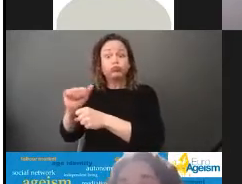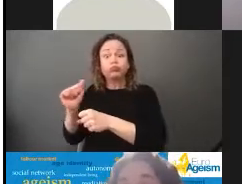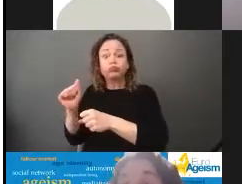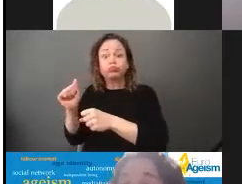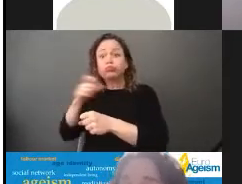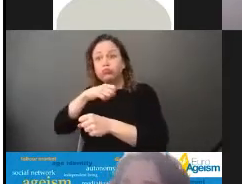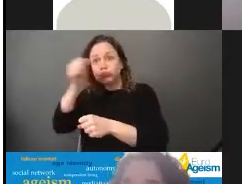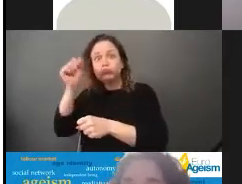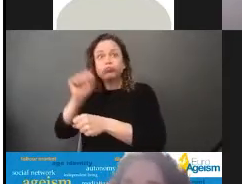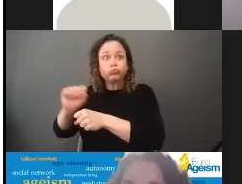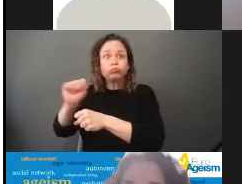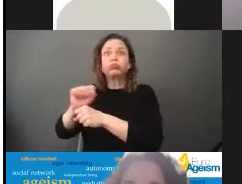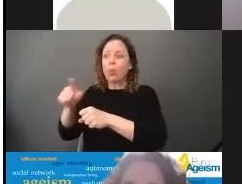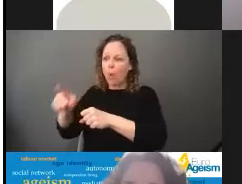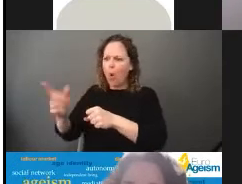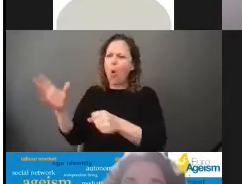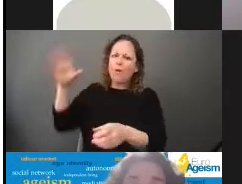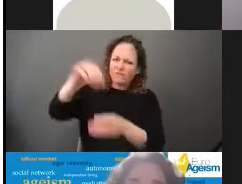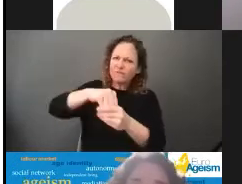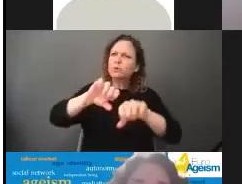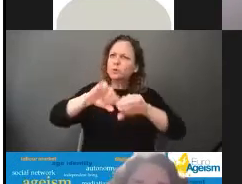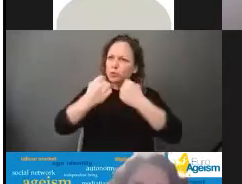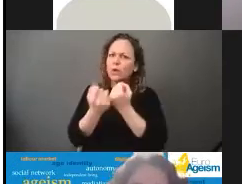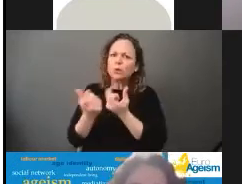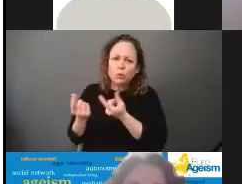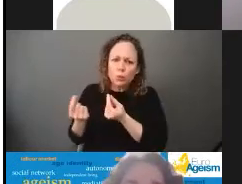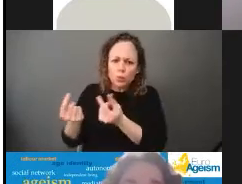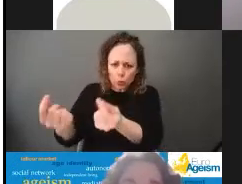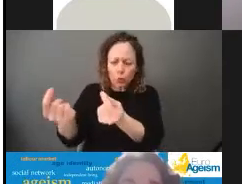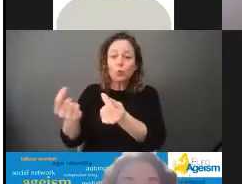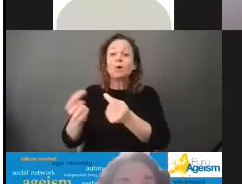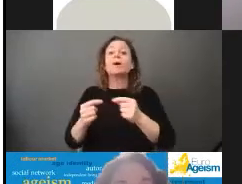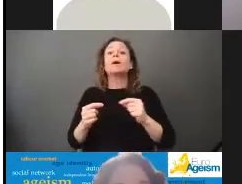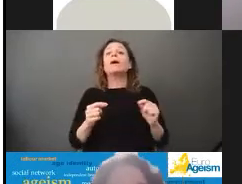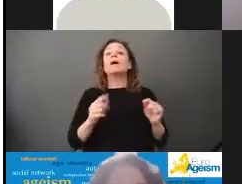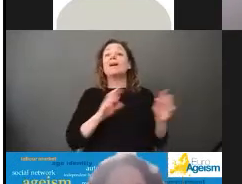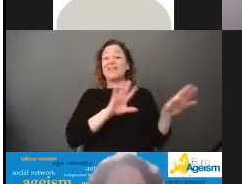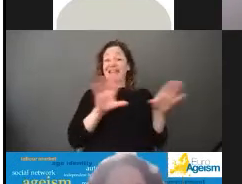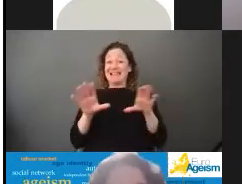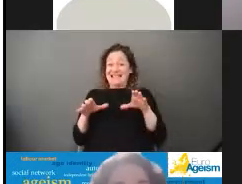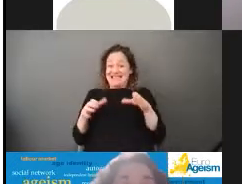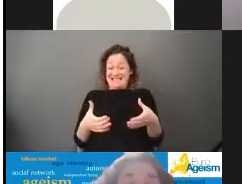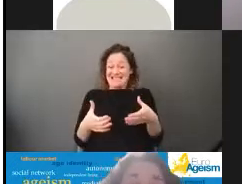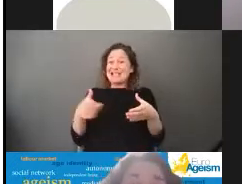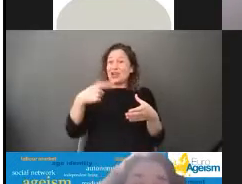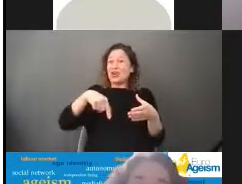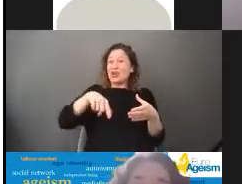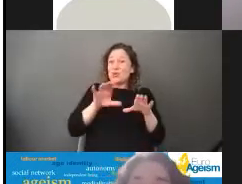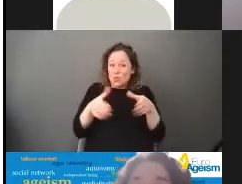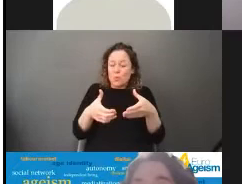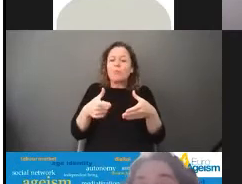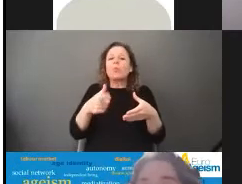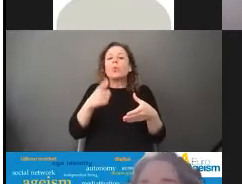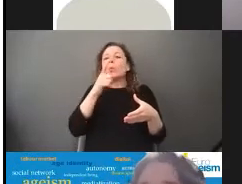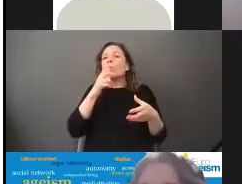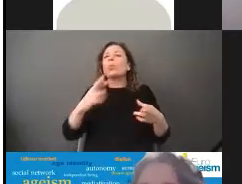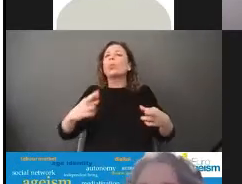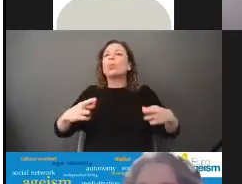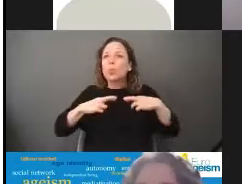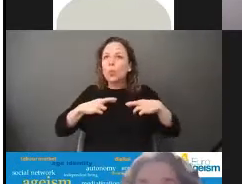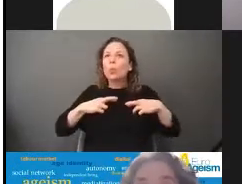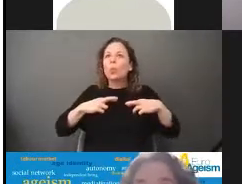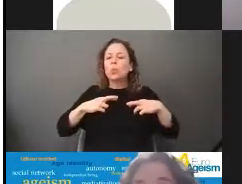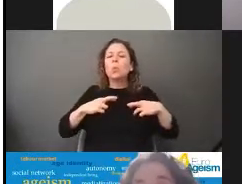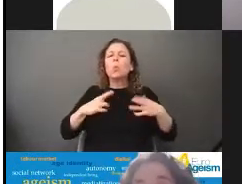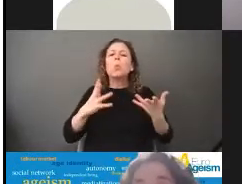as contributing to society. And the third group was that of retirees. These are people who can